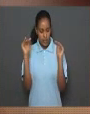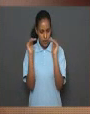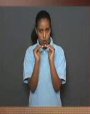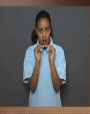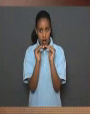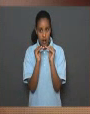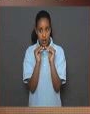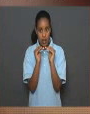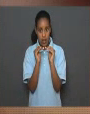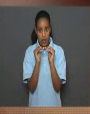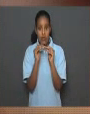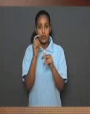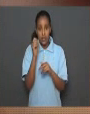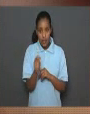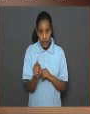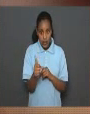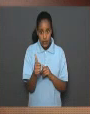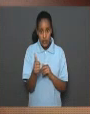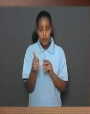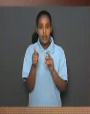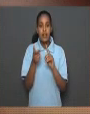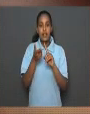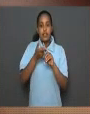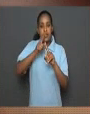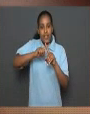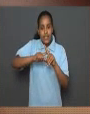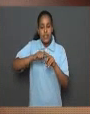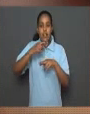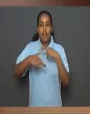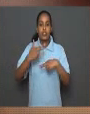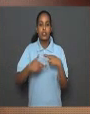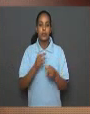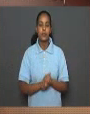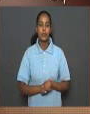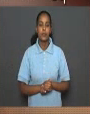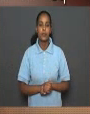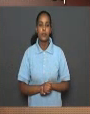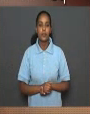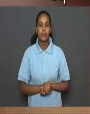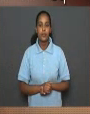equal to the rate of reverse reaction.